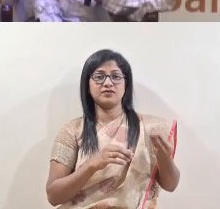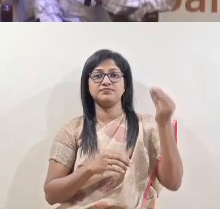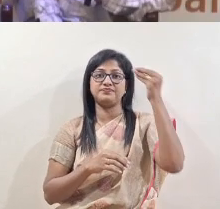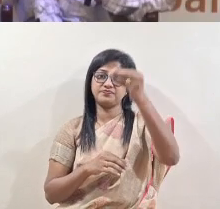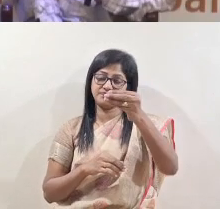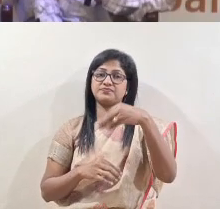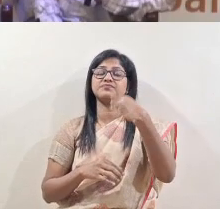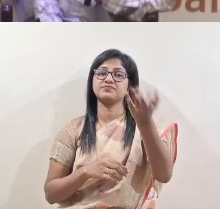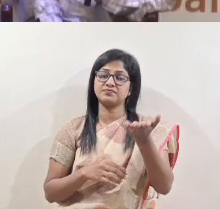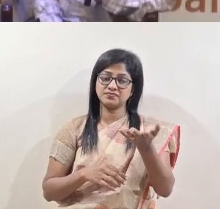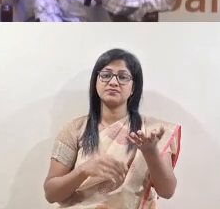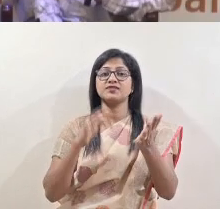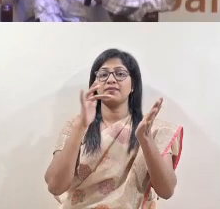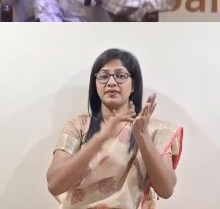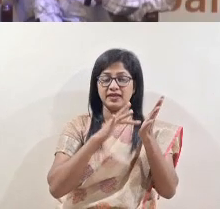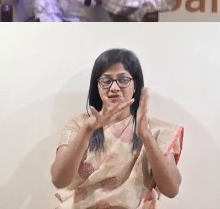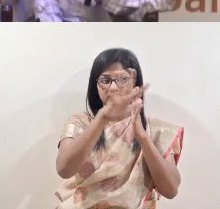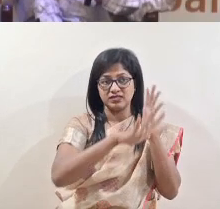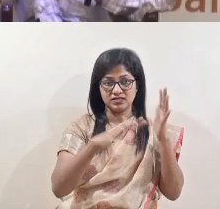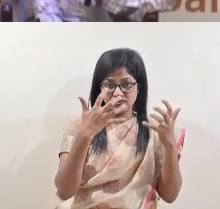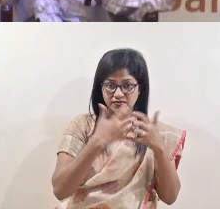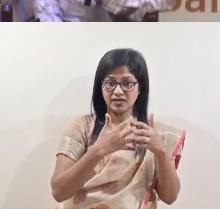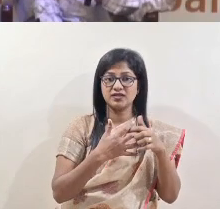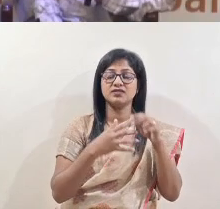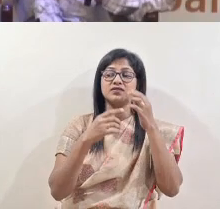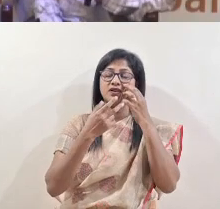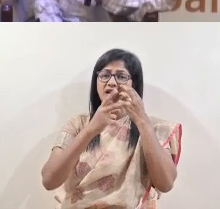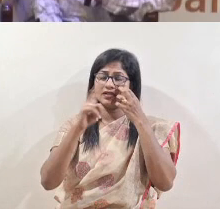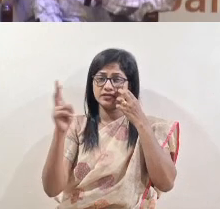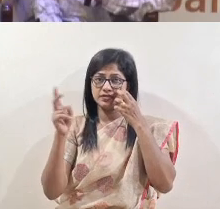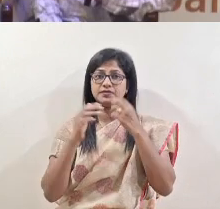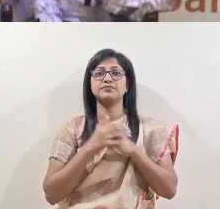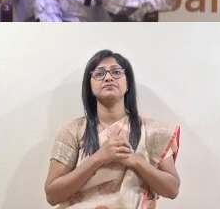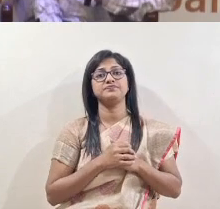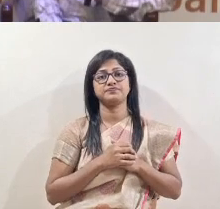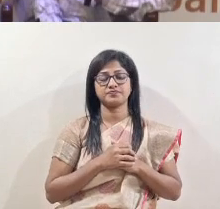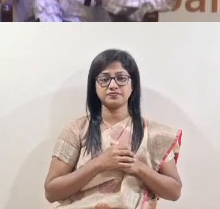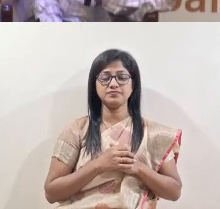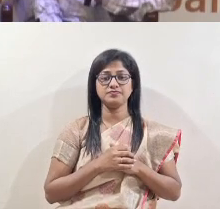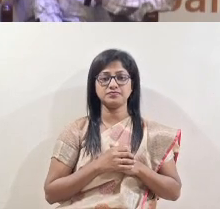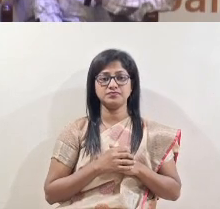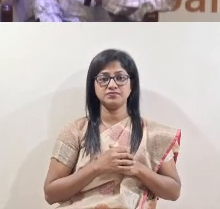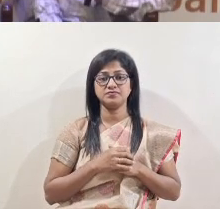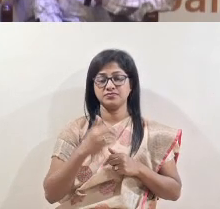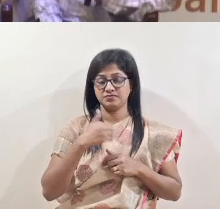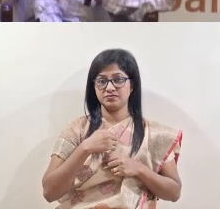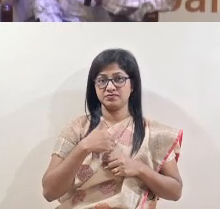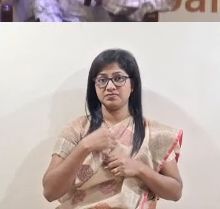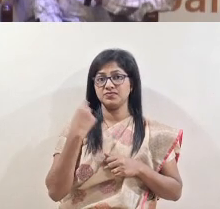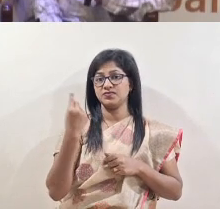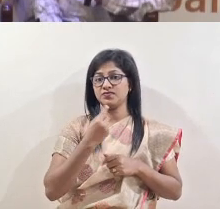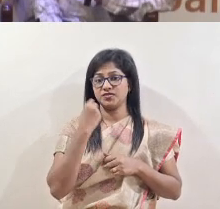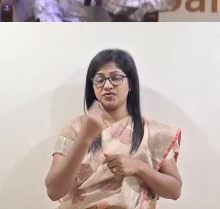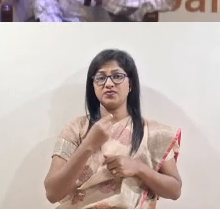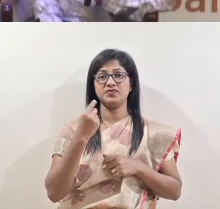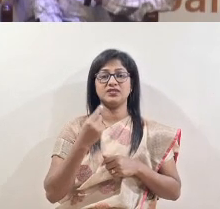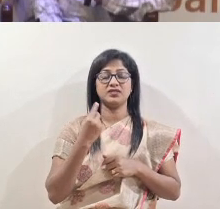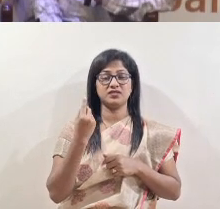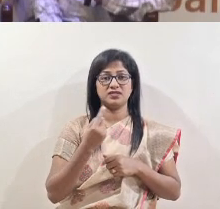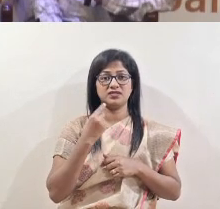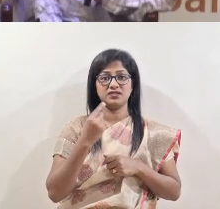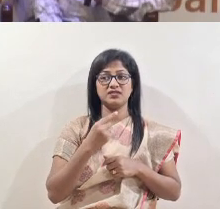also in place, location-wise Yes. and various other things. So my only this thing would be